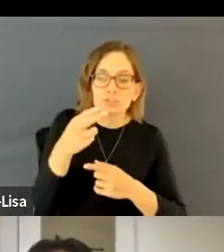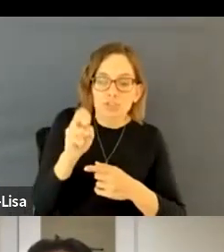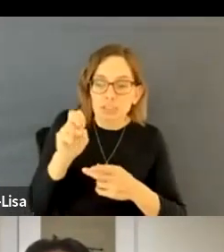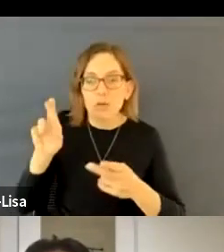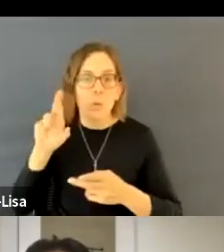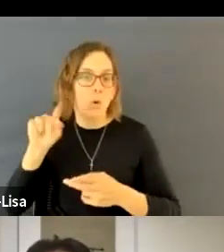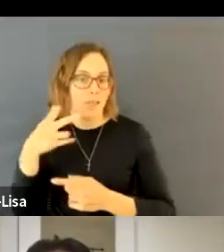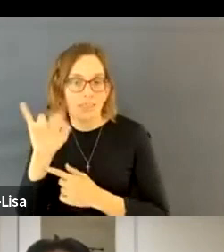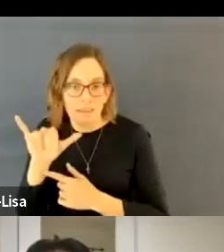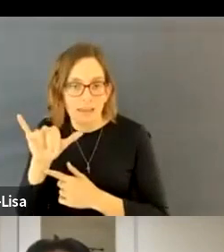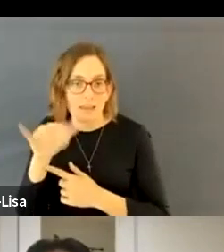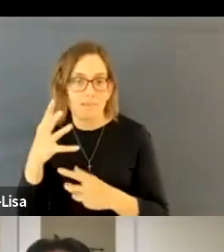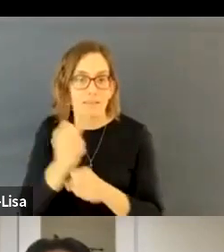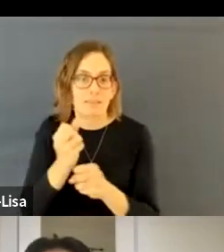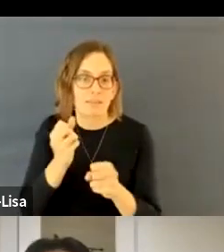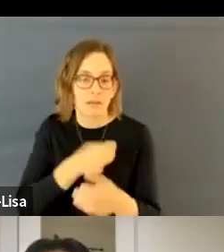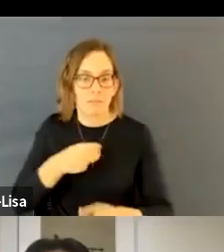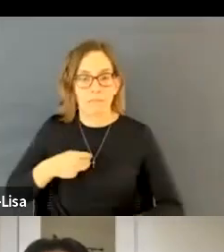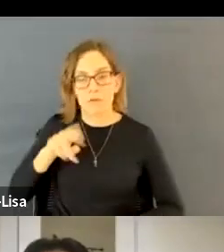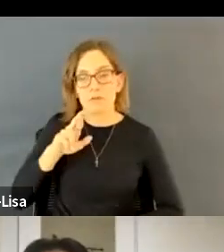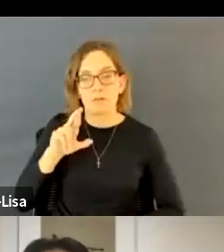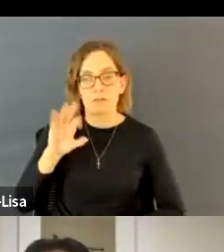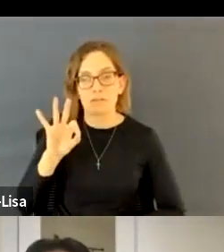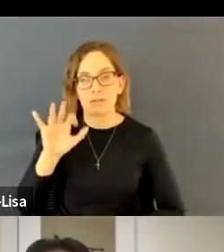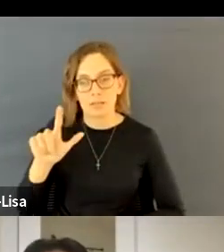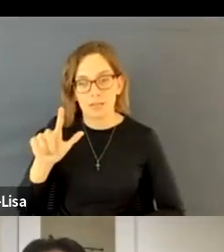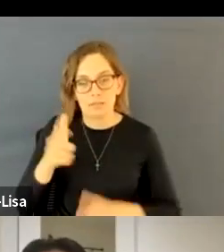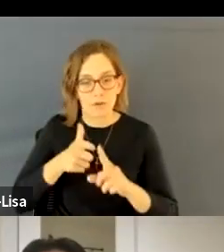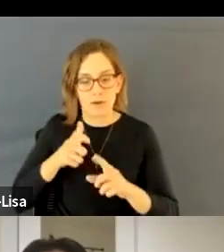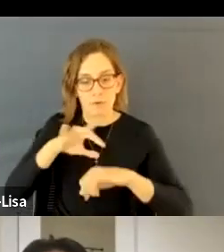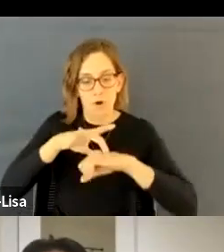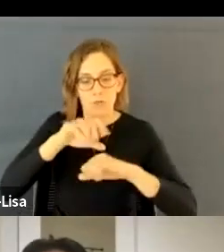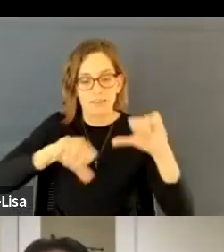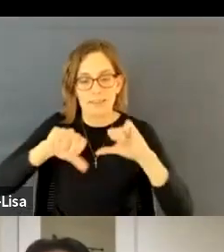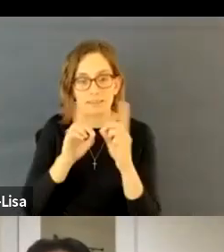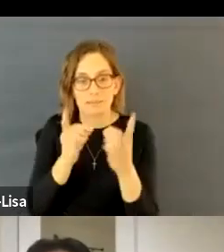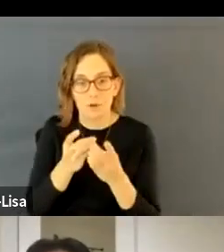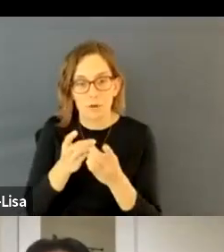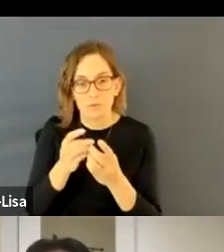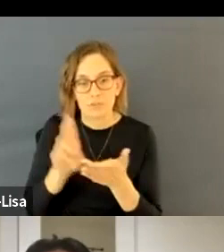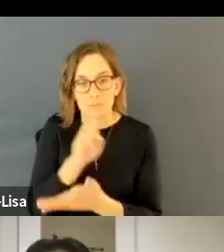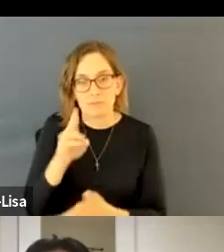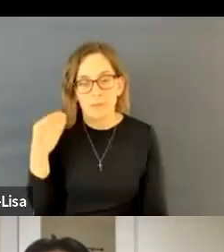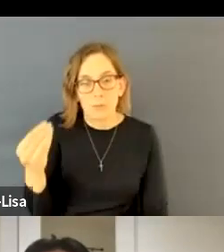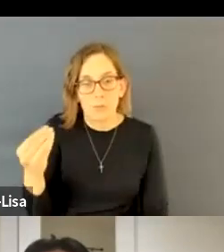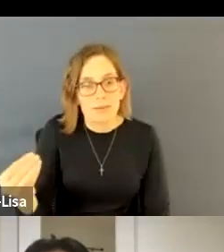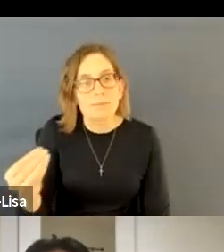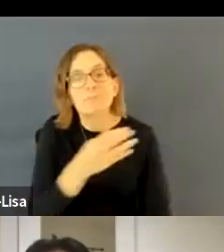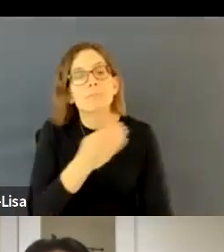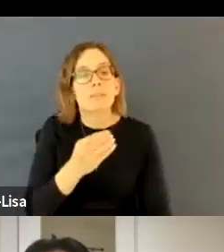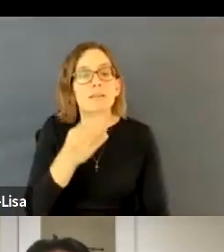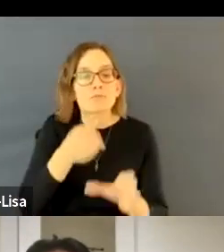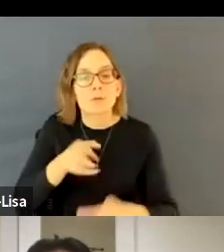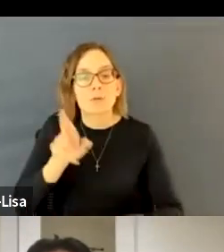of Rehearsals for Life coming to you from the Earth Science Department at University of Oregon. And I joined